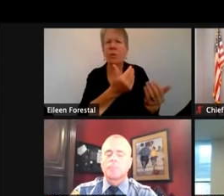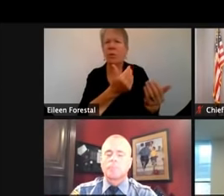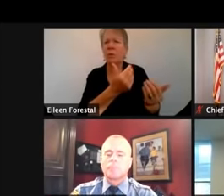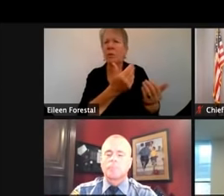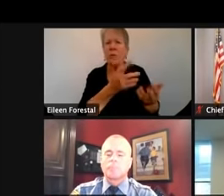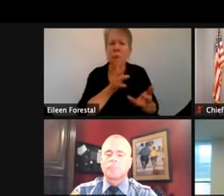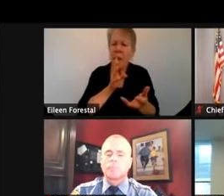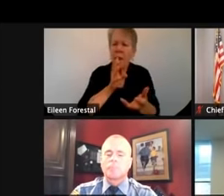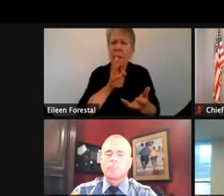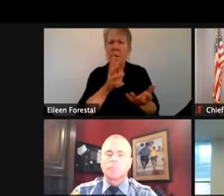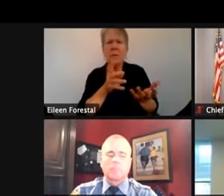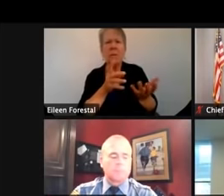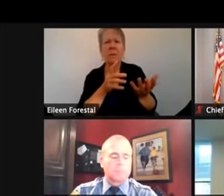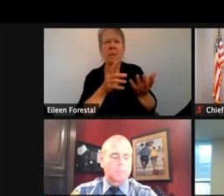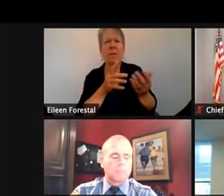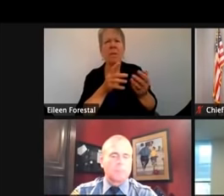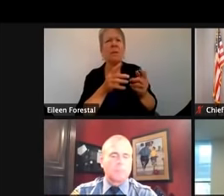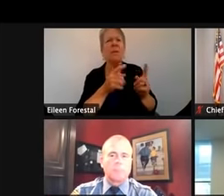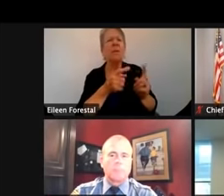Can you say something maybe?